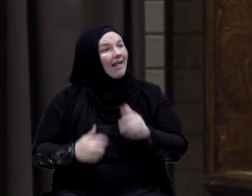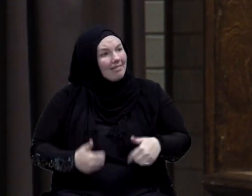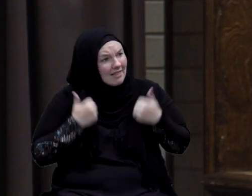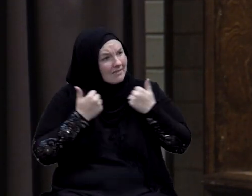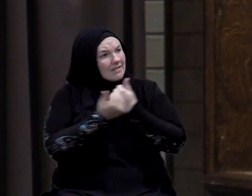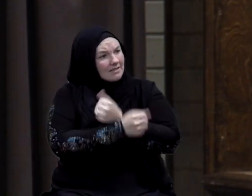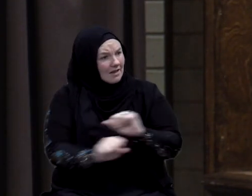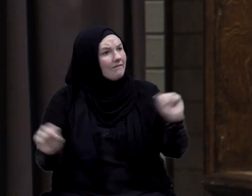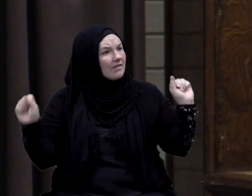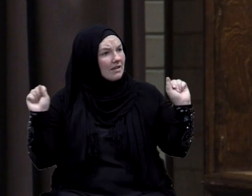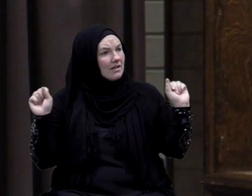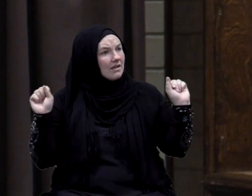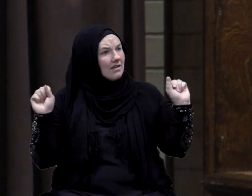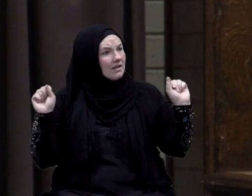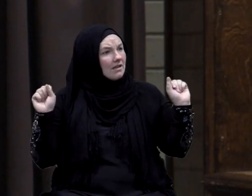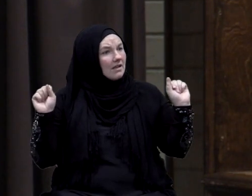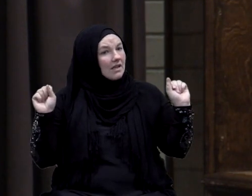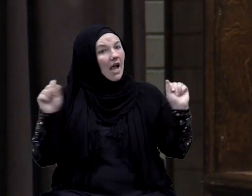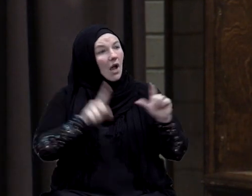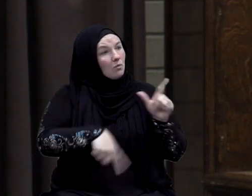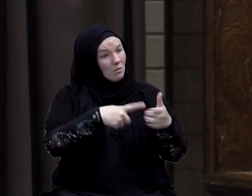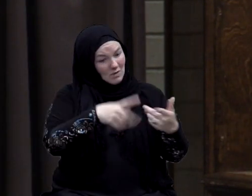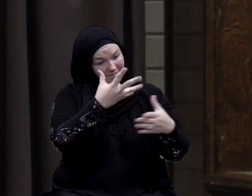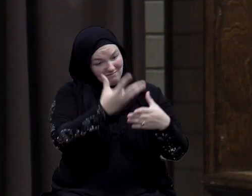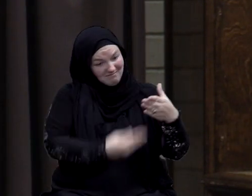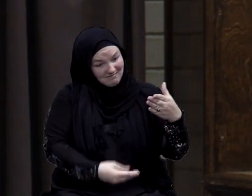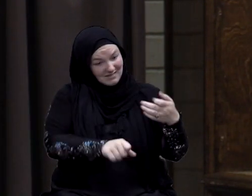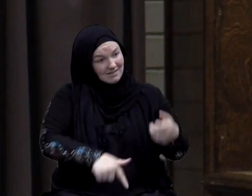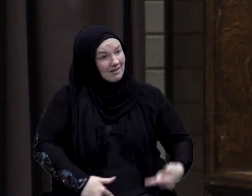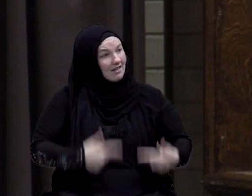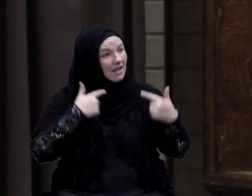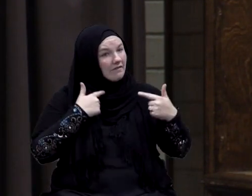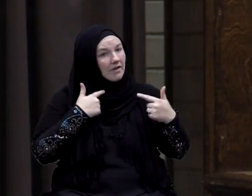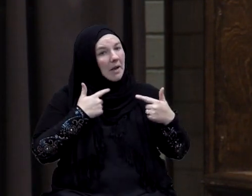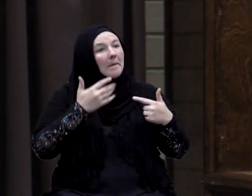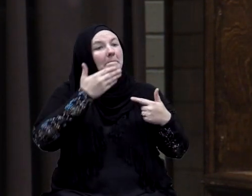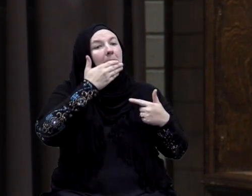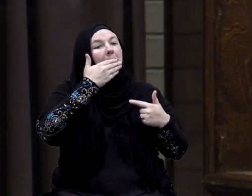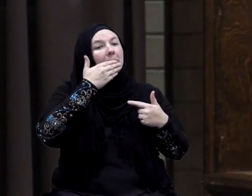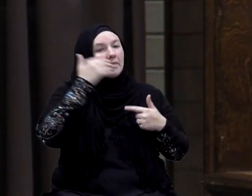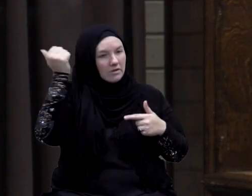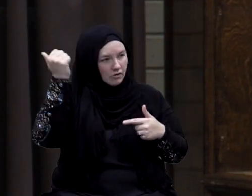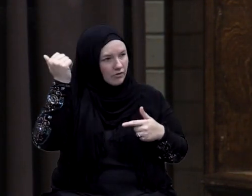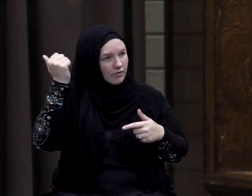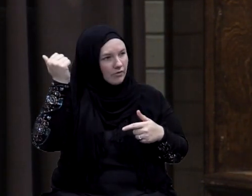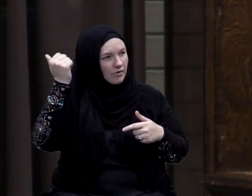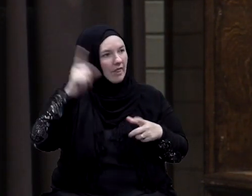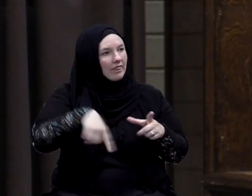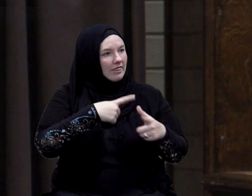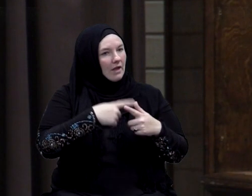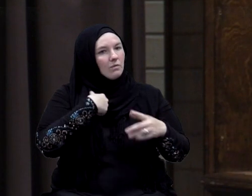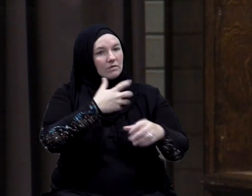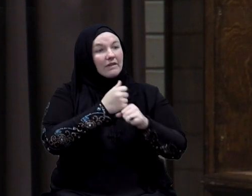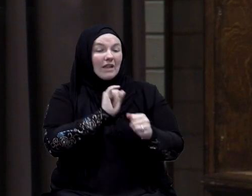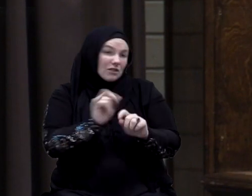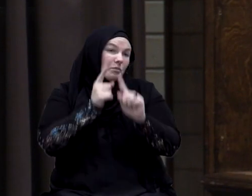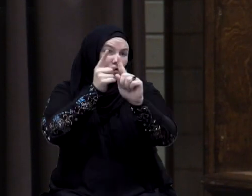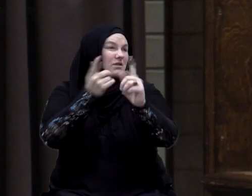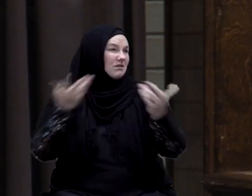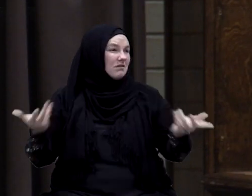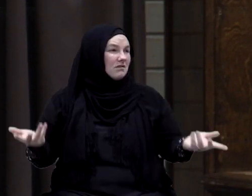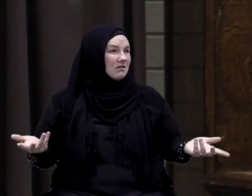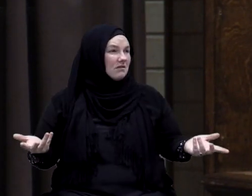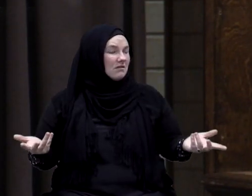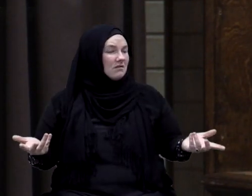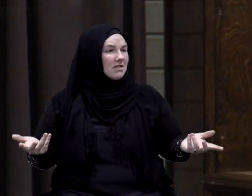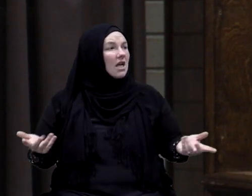safely and live this life better than what we received it. This is the ultimate purpose. Allah wants